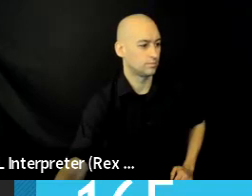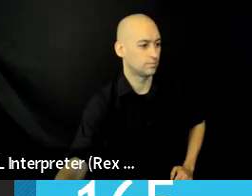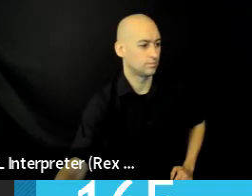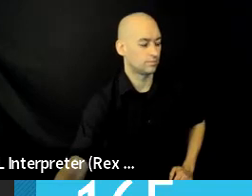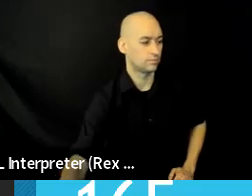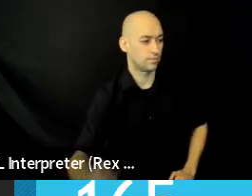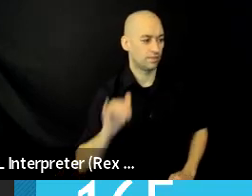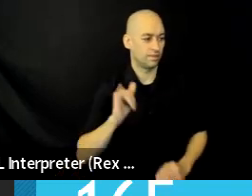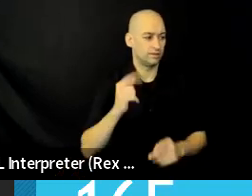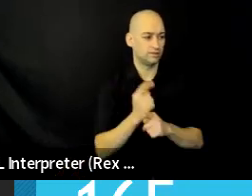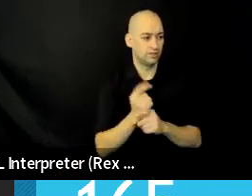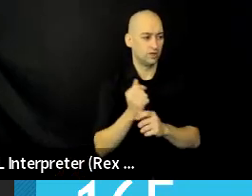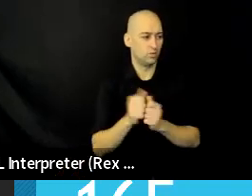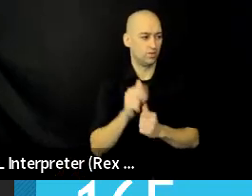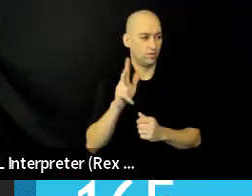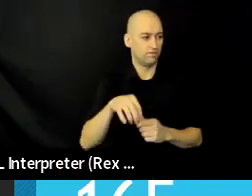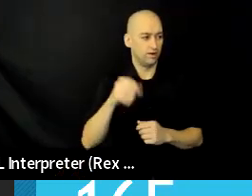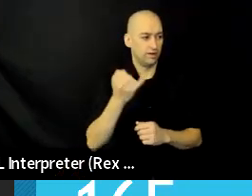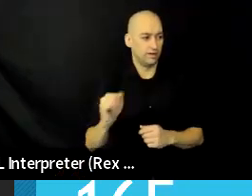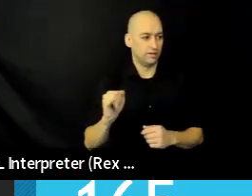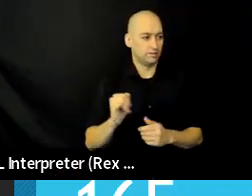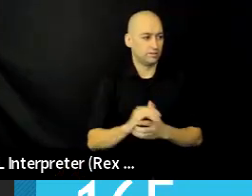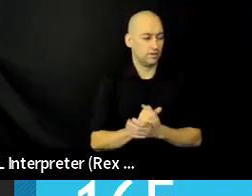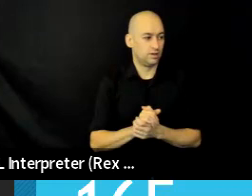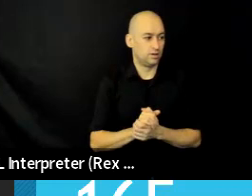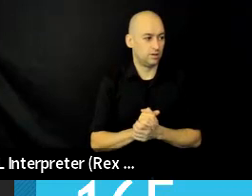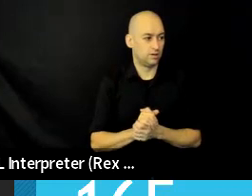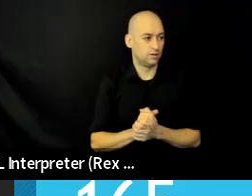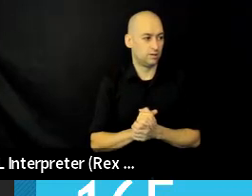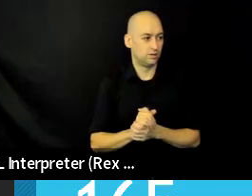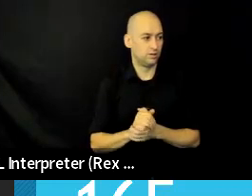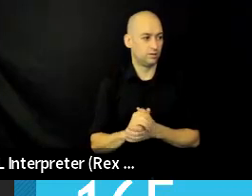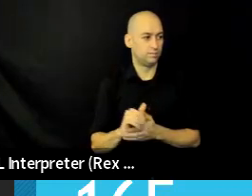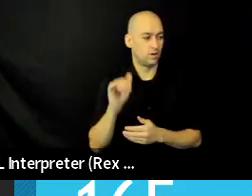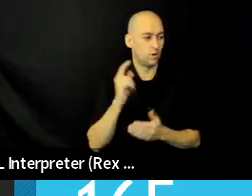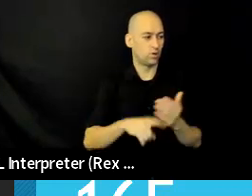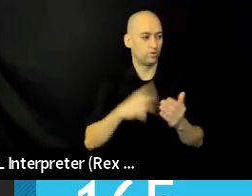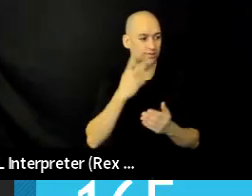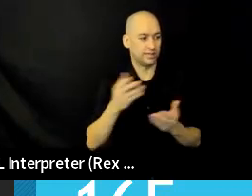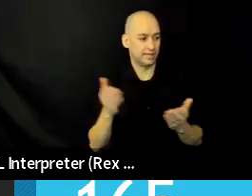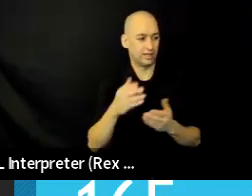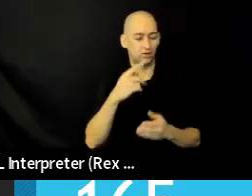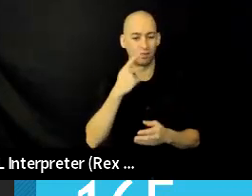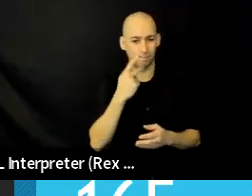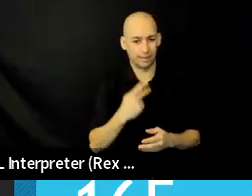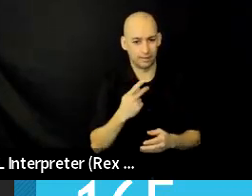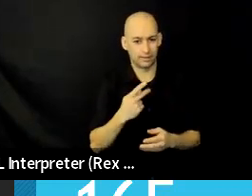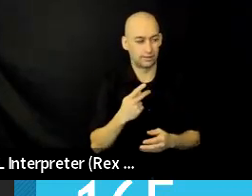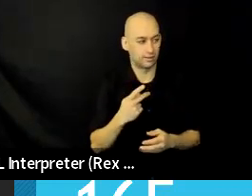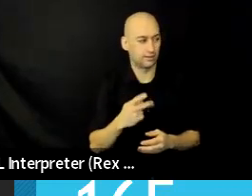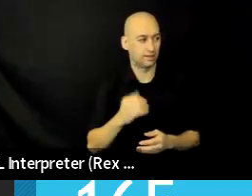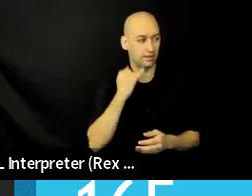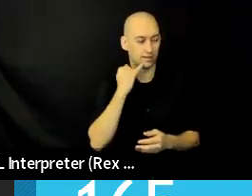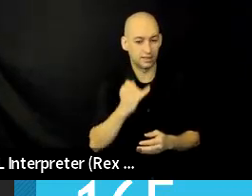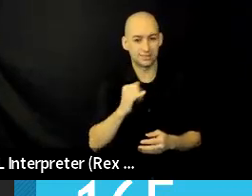under 1240.030. What you see here in pink is